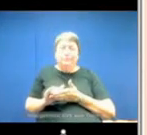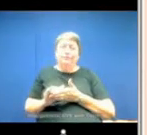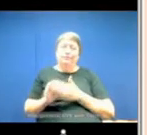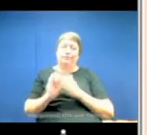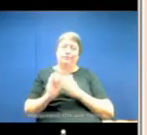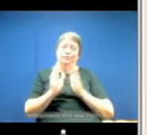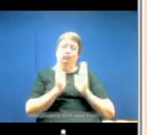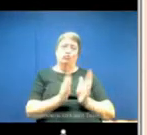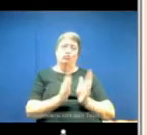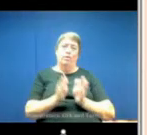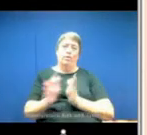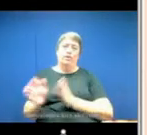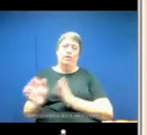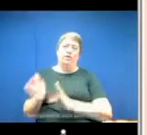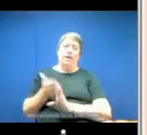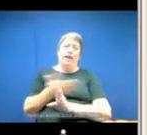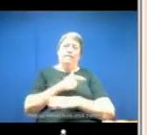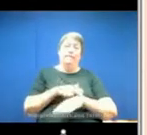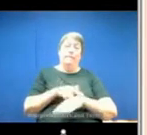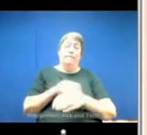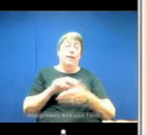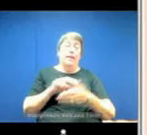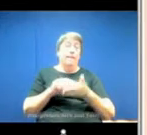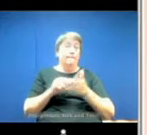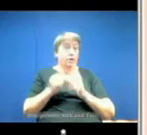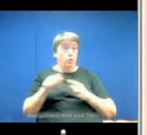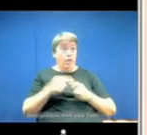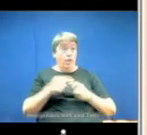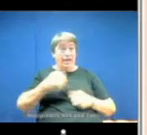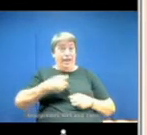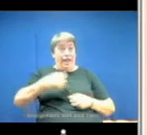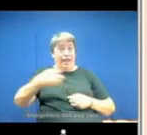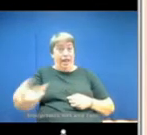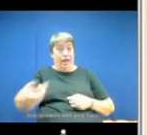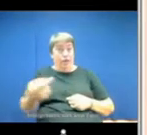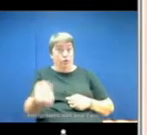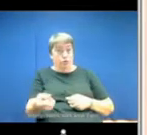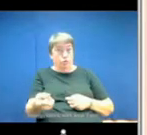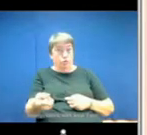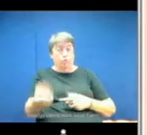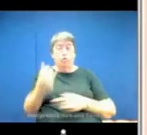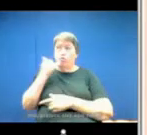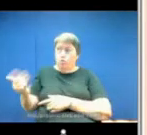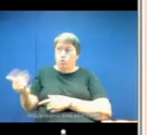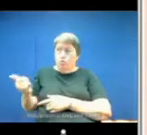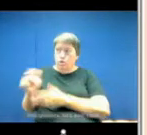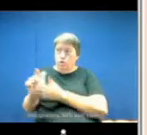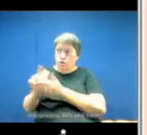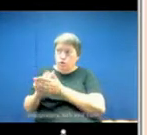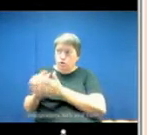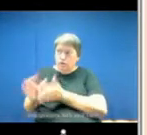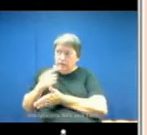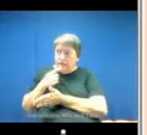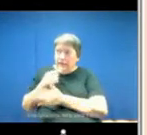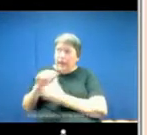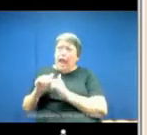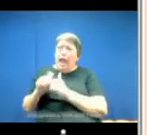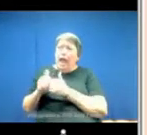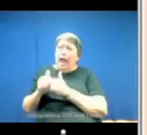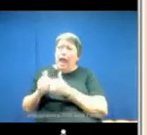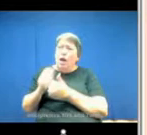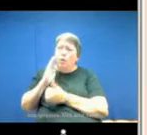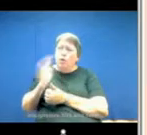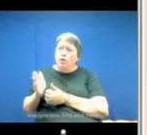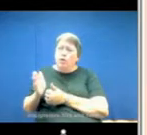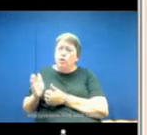By that I mean when you're hired, you call the attorney and you say, how are you going to